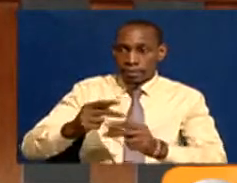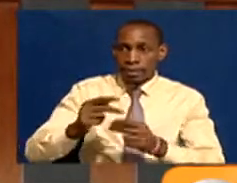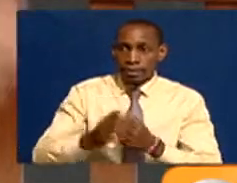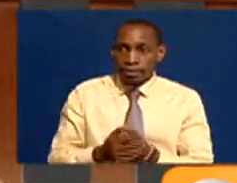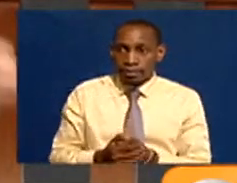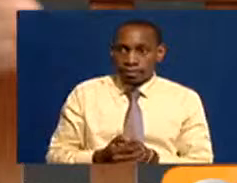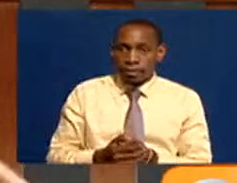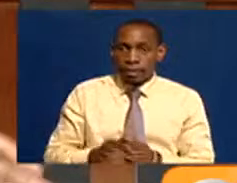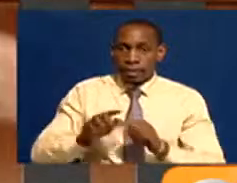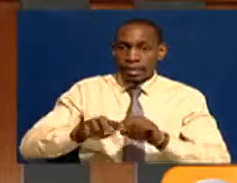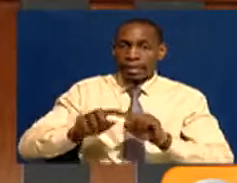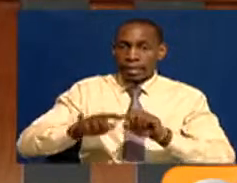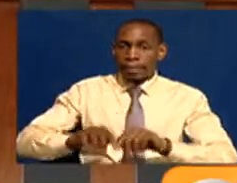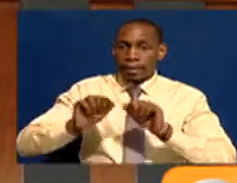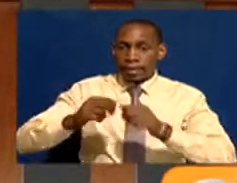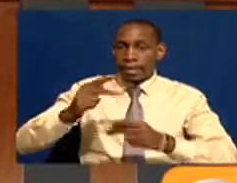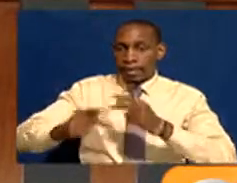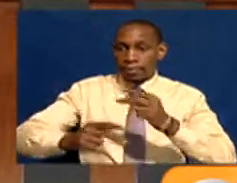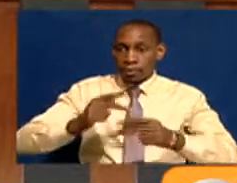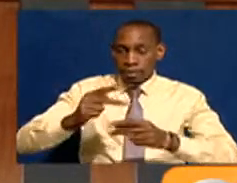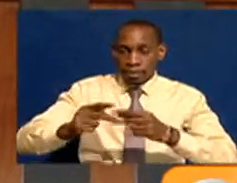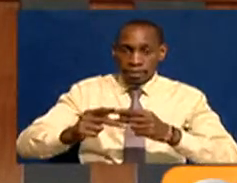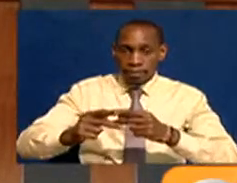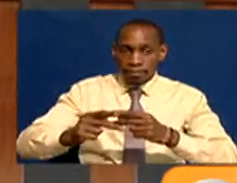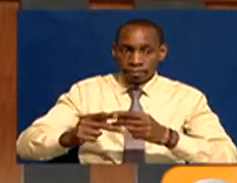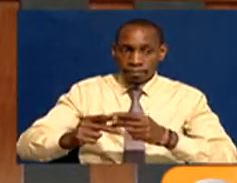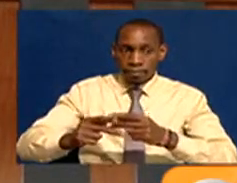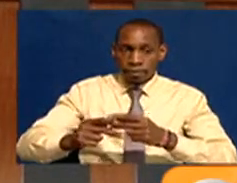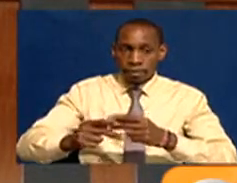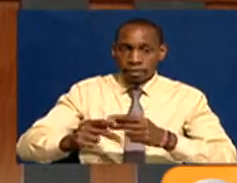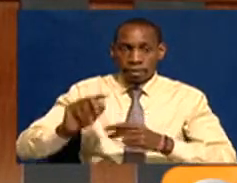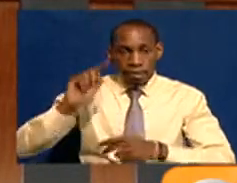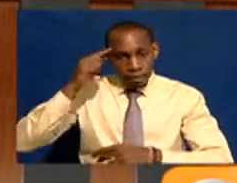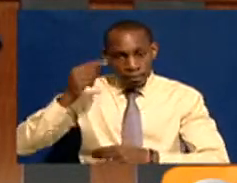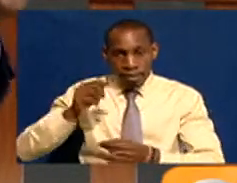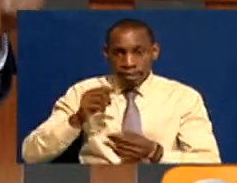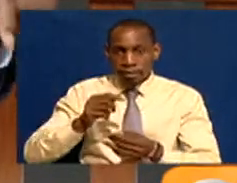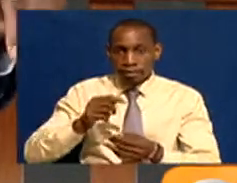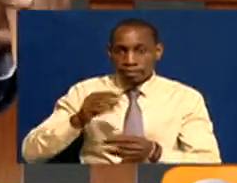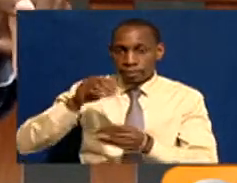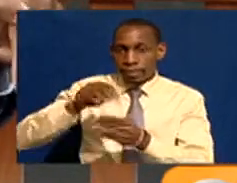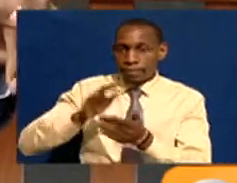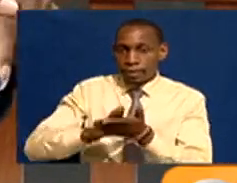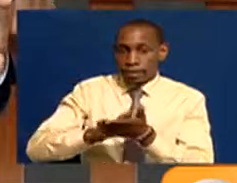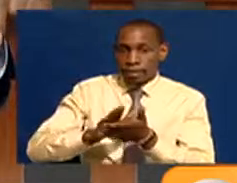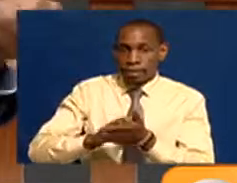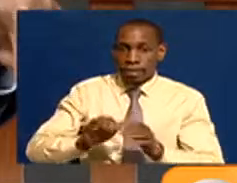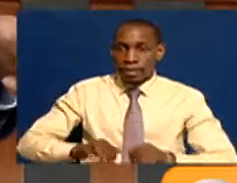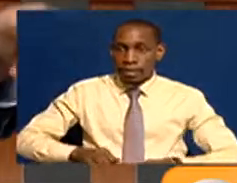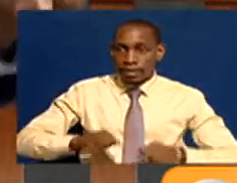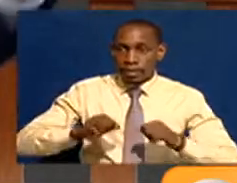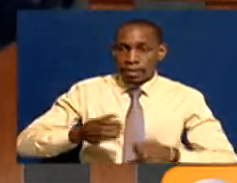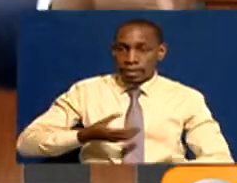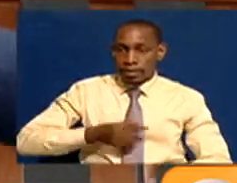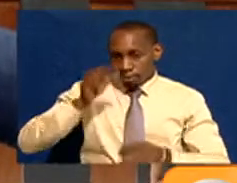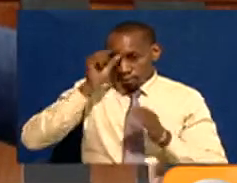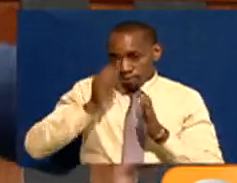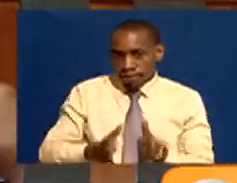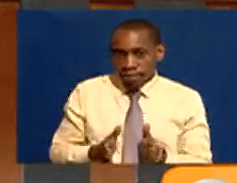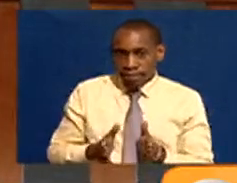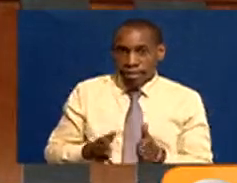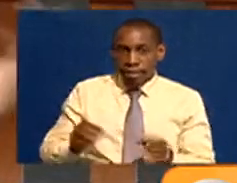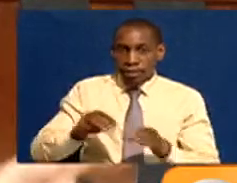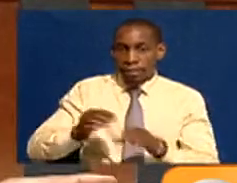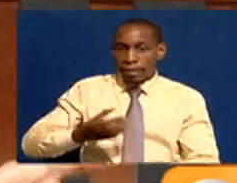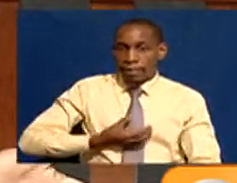predictable and reliable process of considering investment proposals. The chair of county of council of governors is going to be a member of that